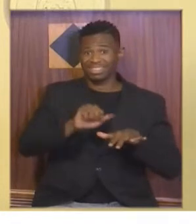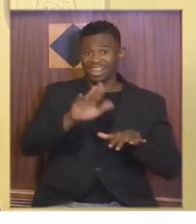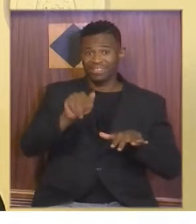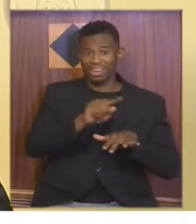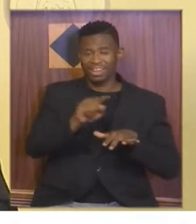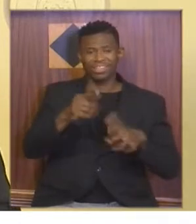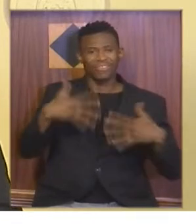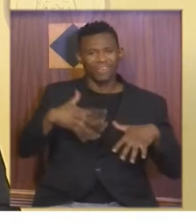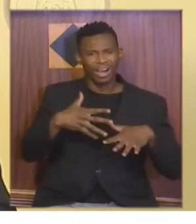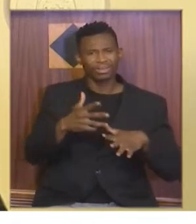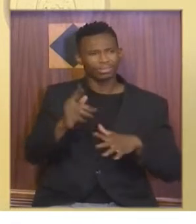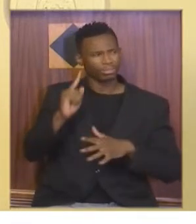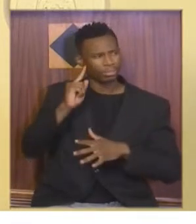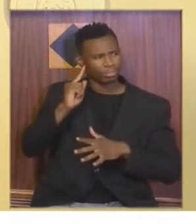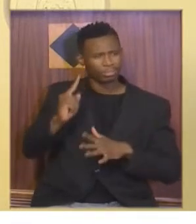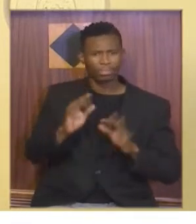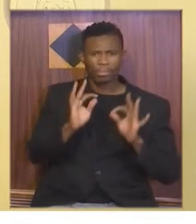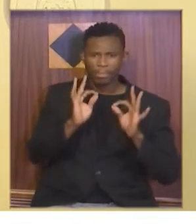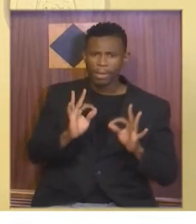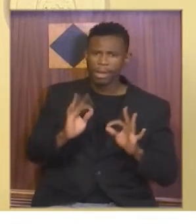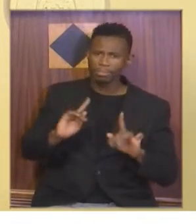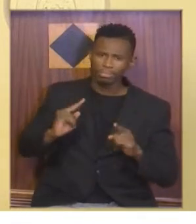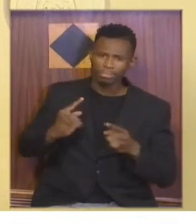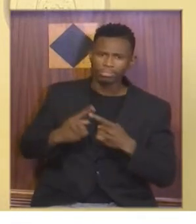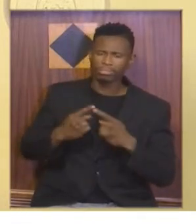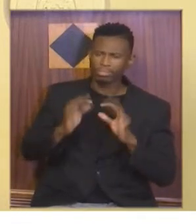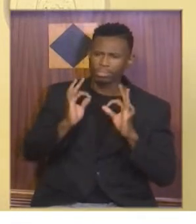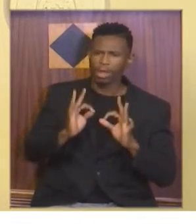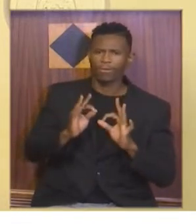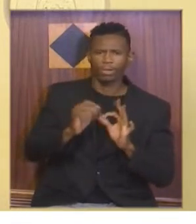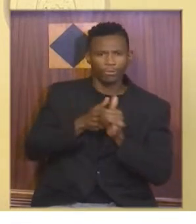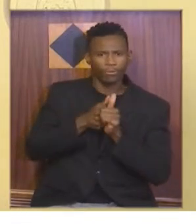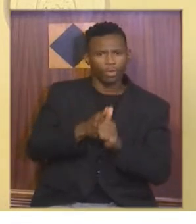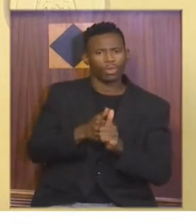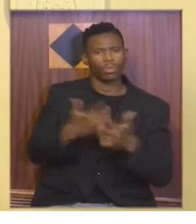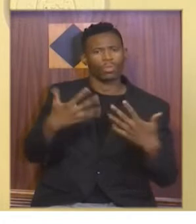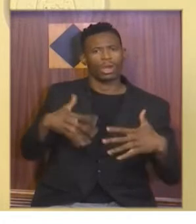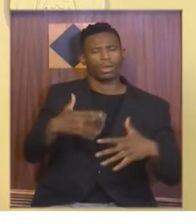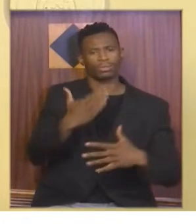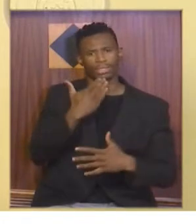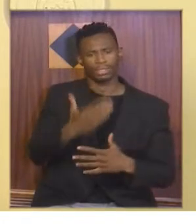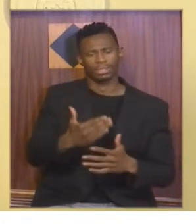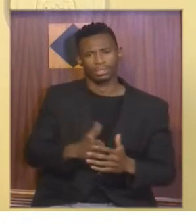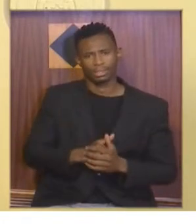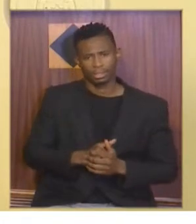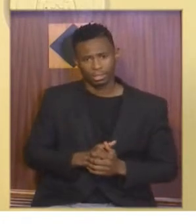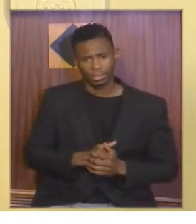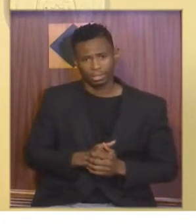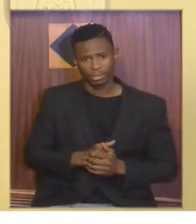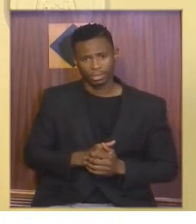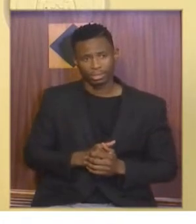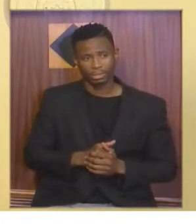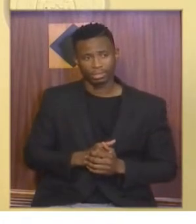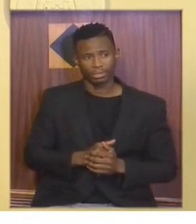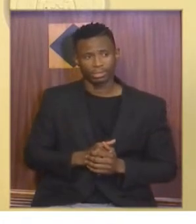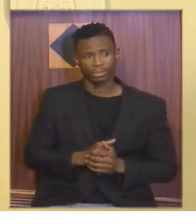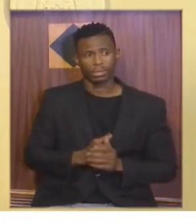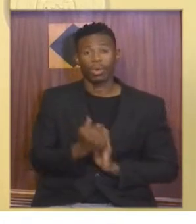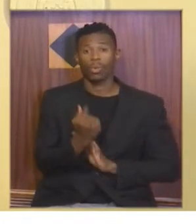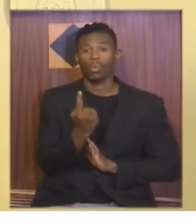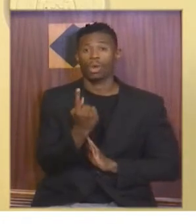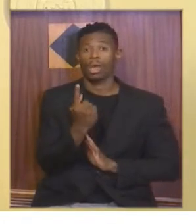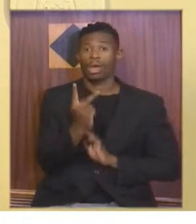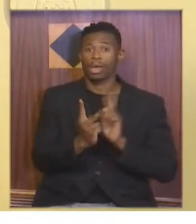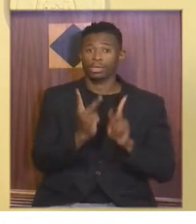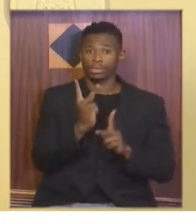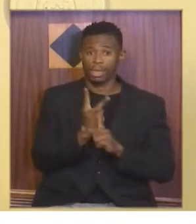that call time and time and time again. Once more, we are all called